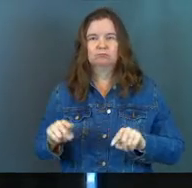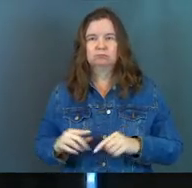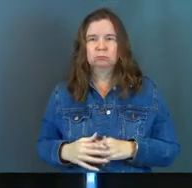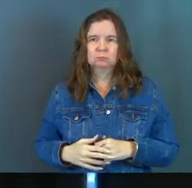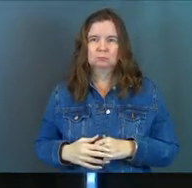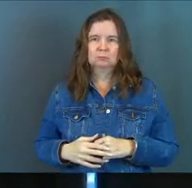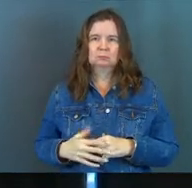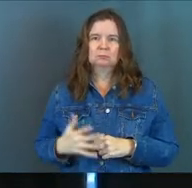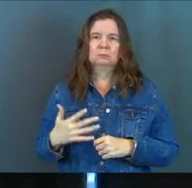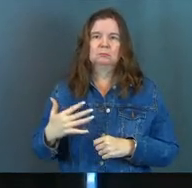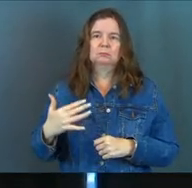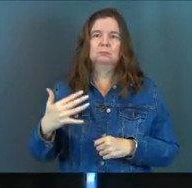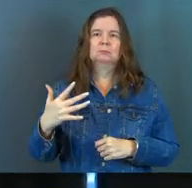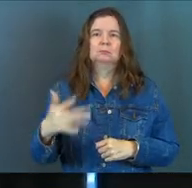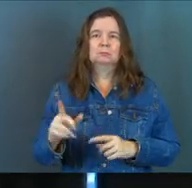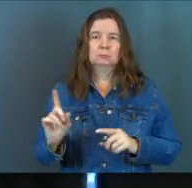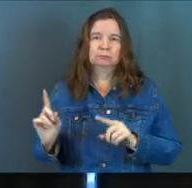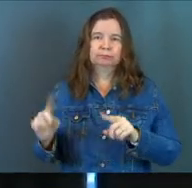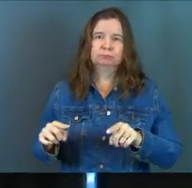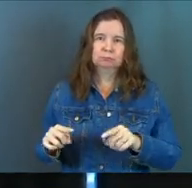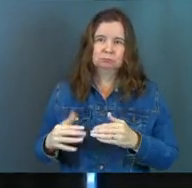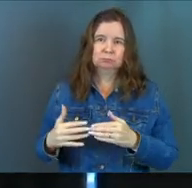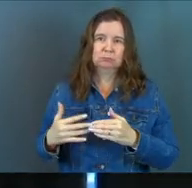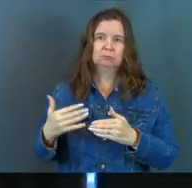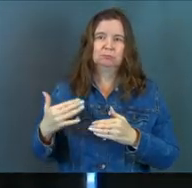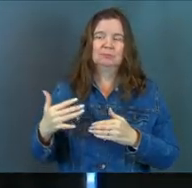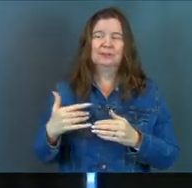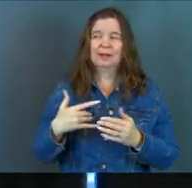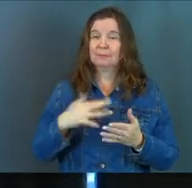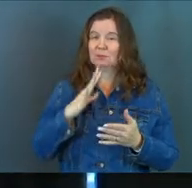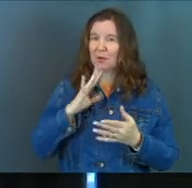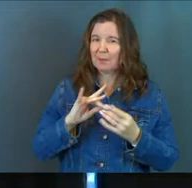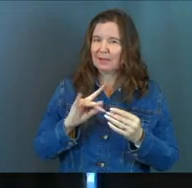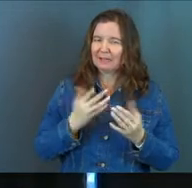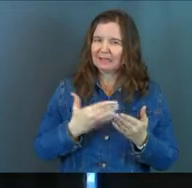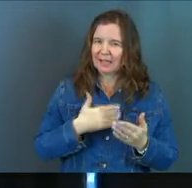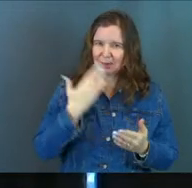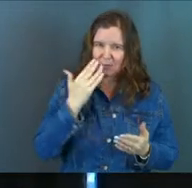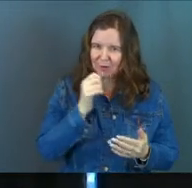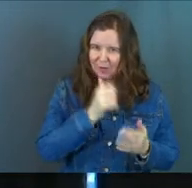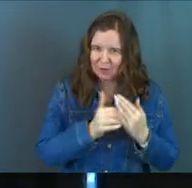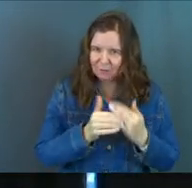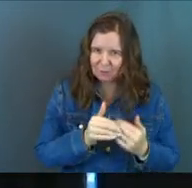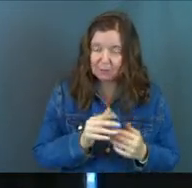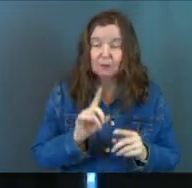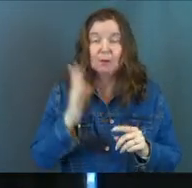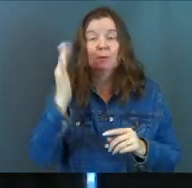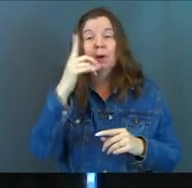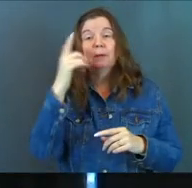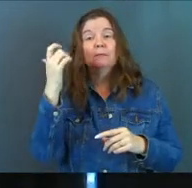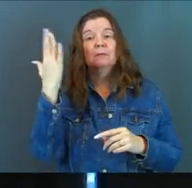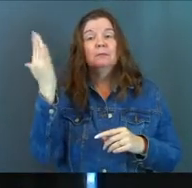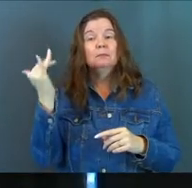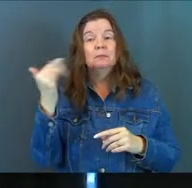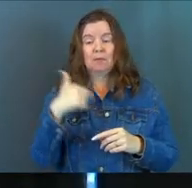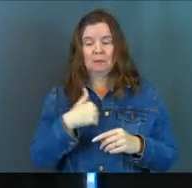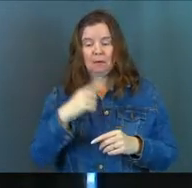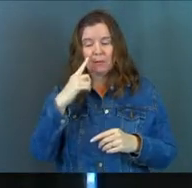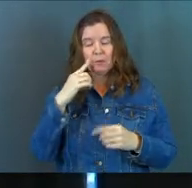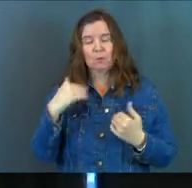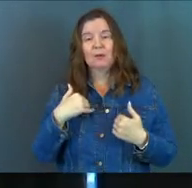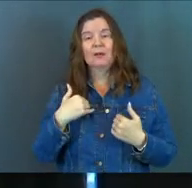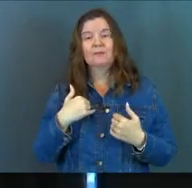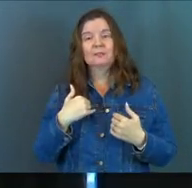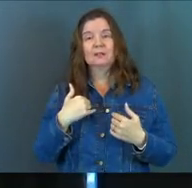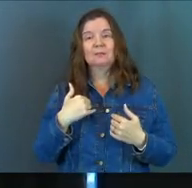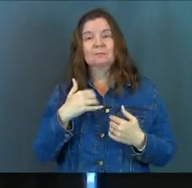about uncomfortable things. Amen? I'm just kind of laying it out there because here's why. I think we're going to have